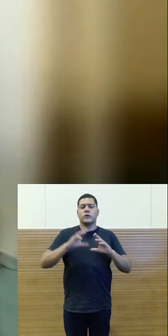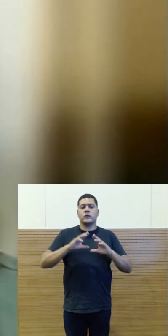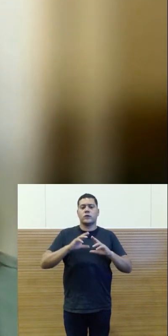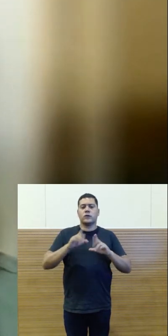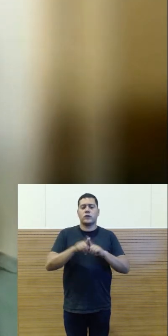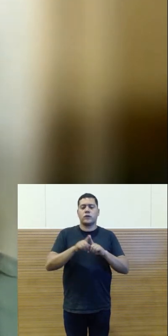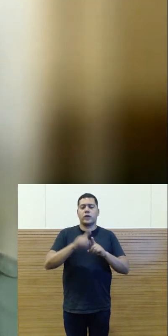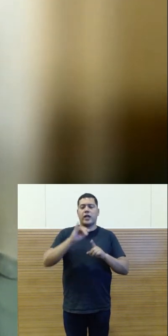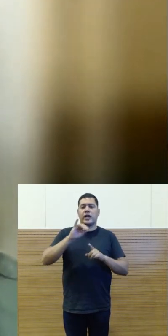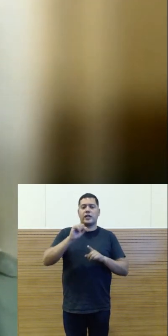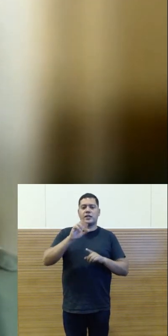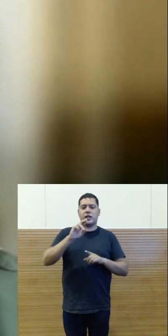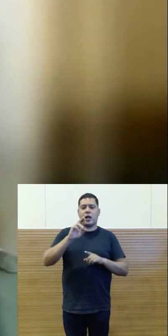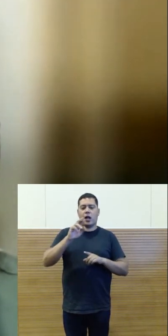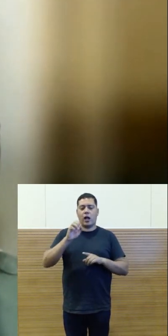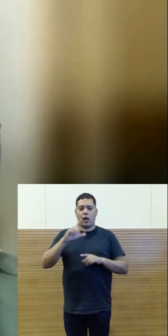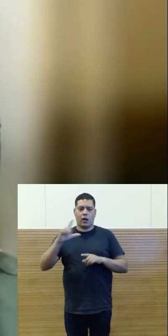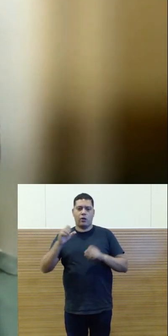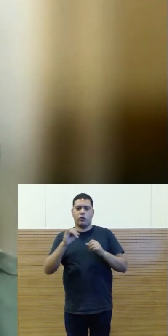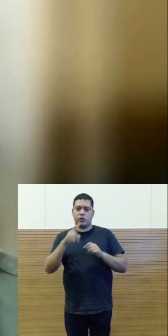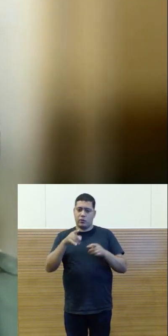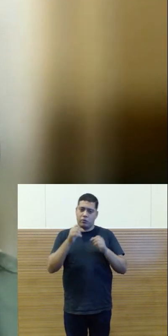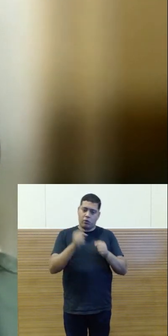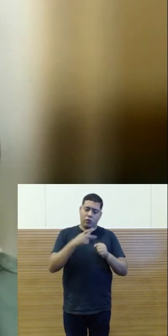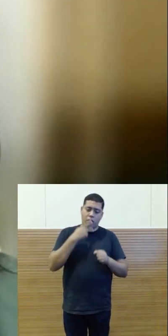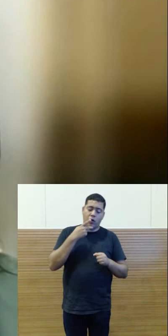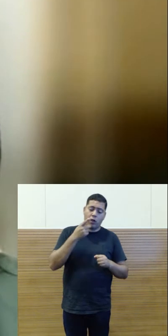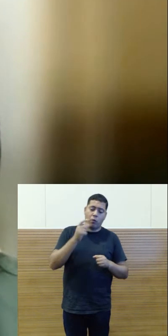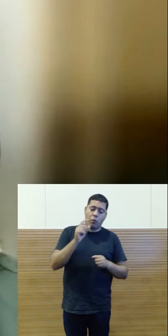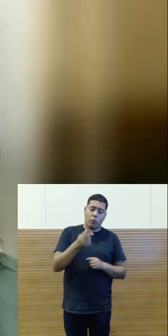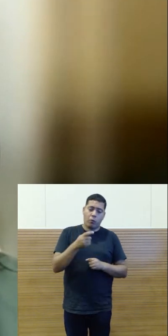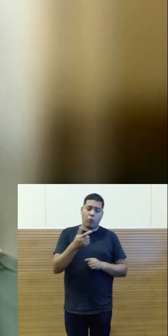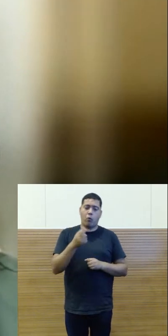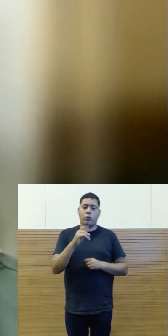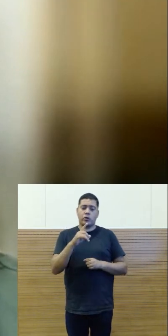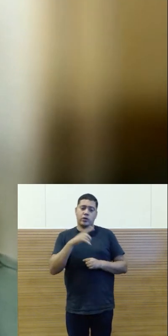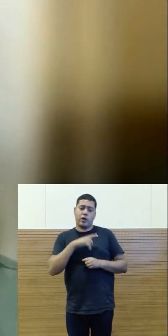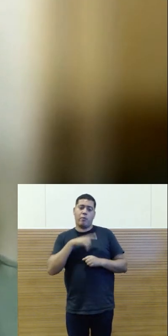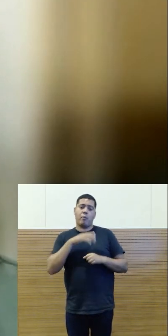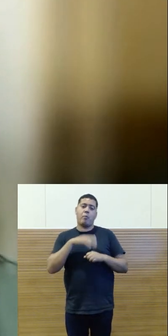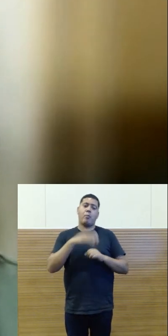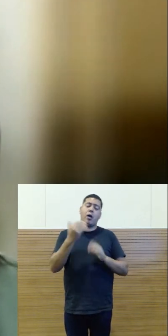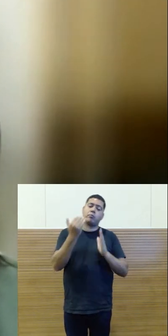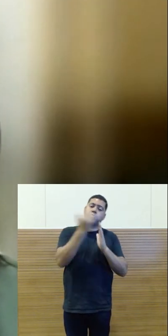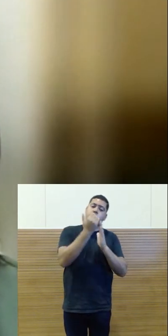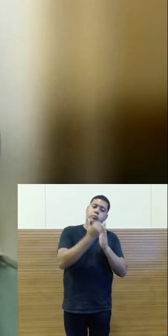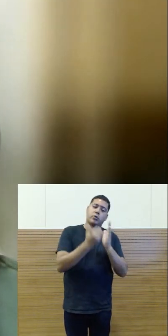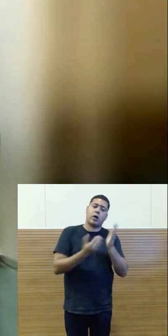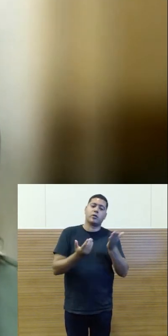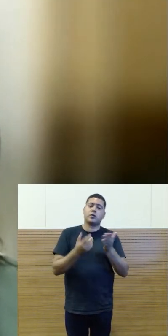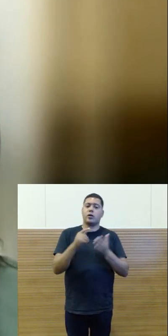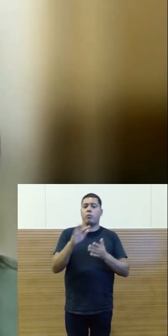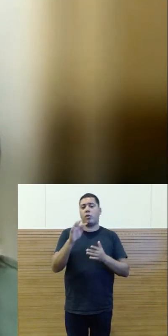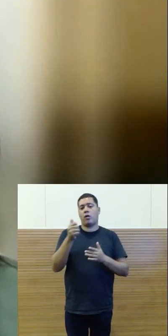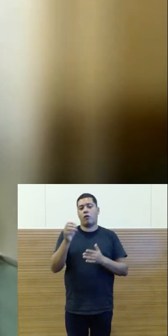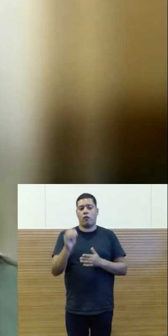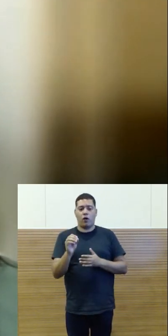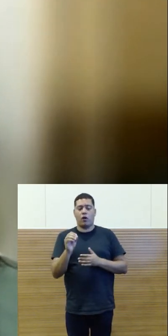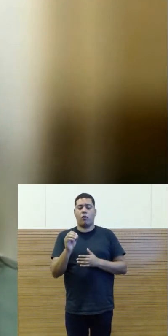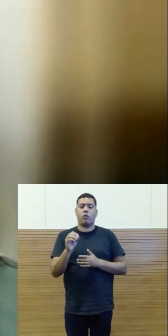for Israel, if he could speak a bit more on next steps, if there are any